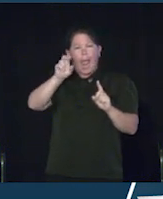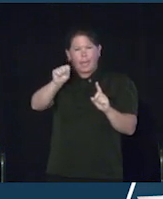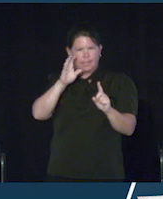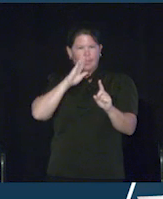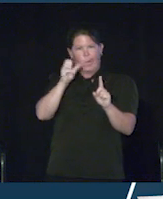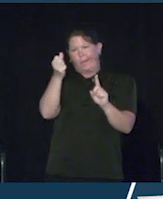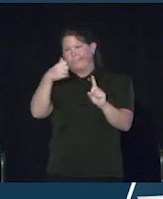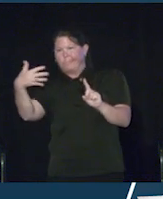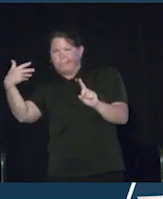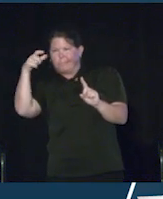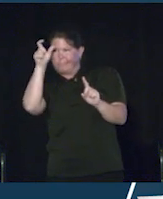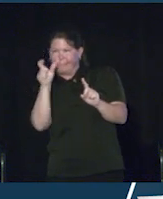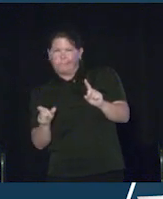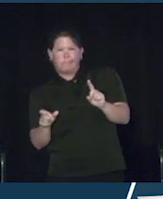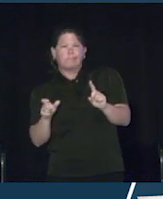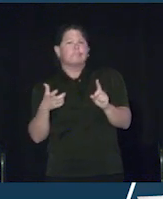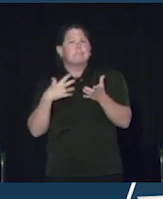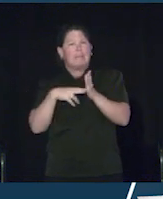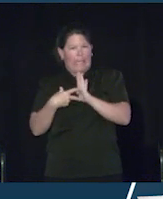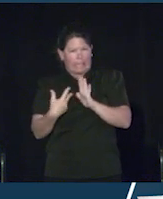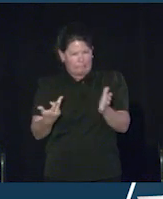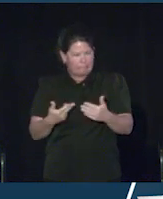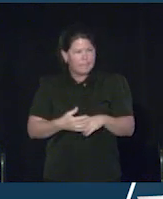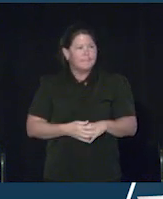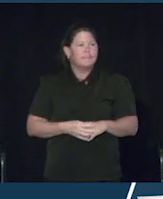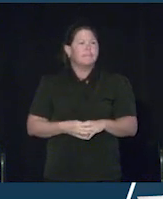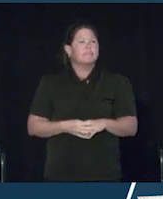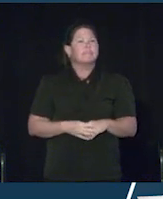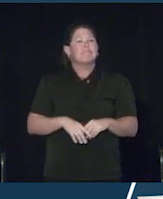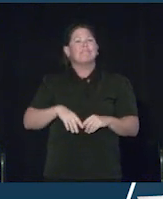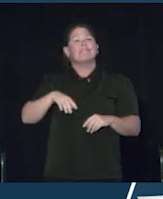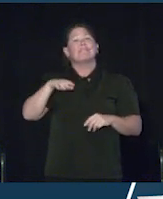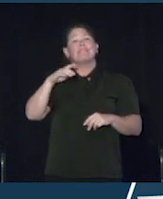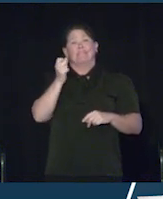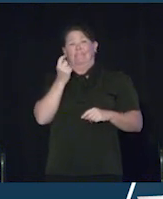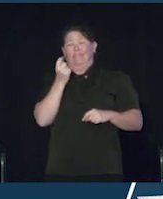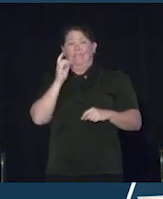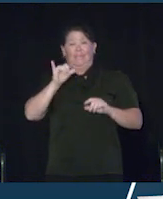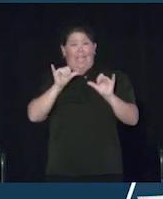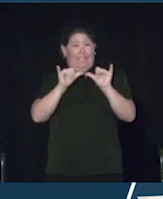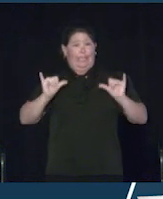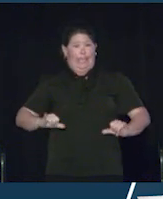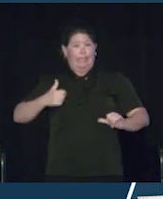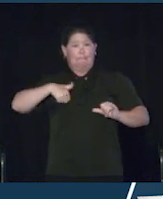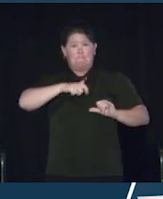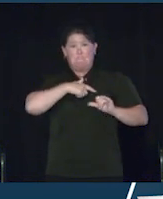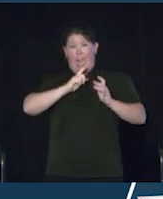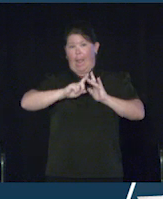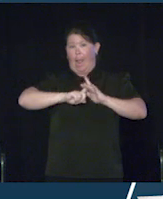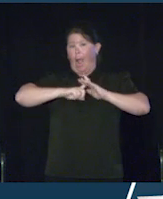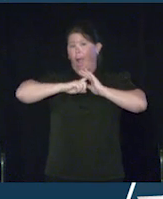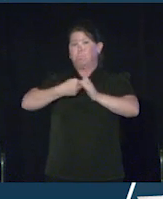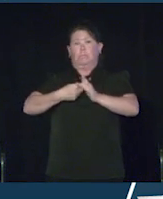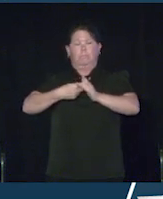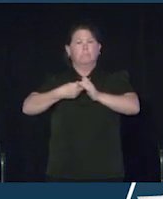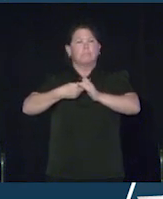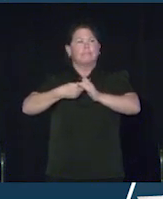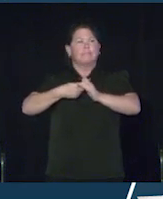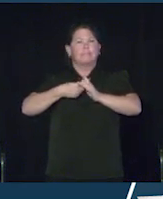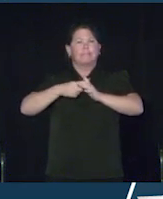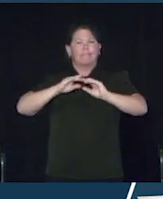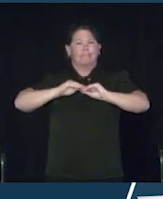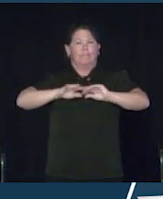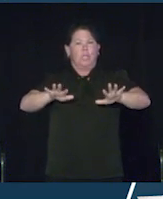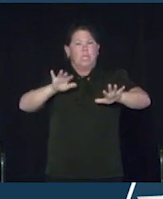system. As we launched the system, we also are in the process of enhancing it